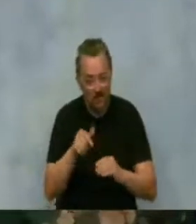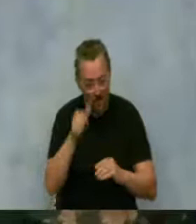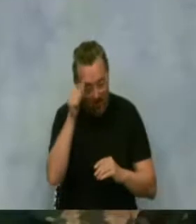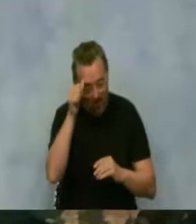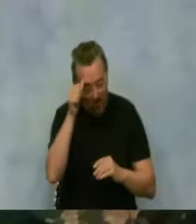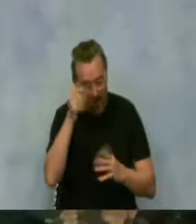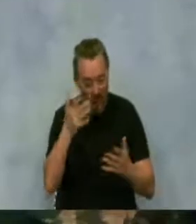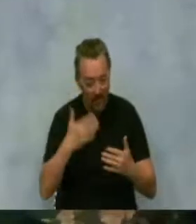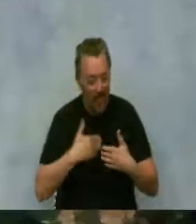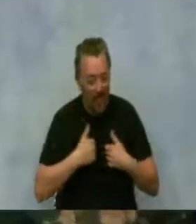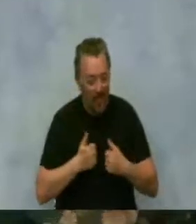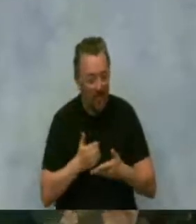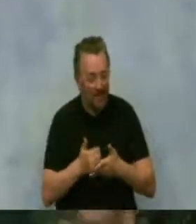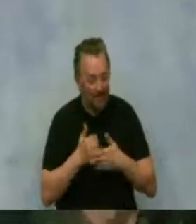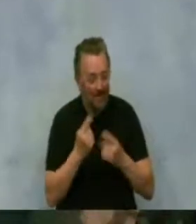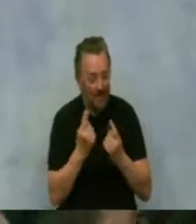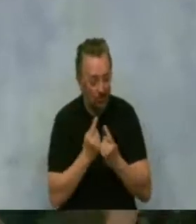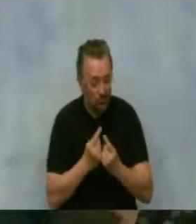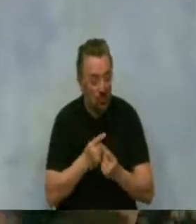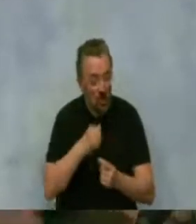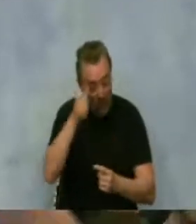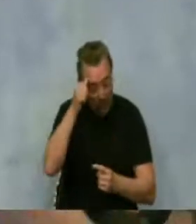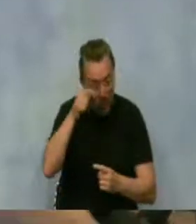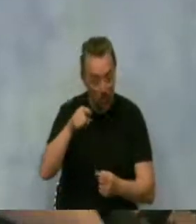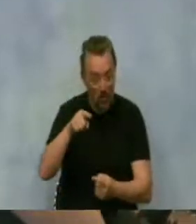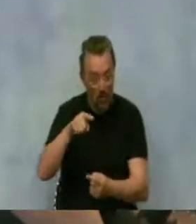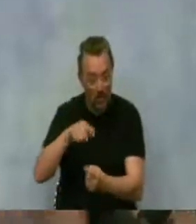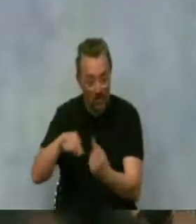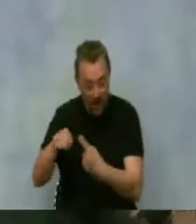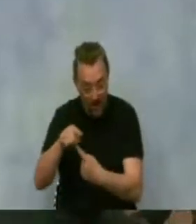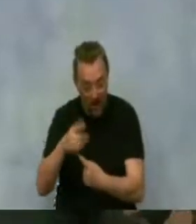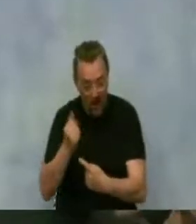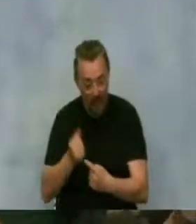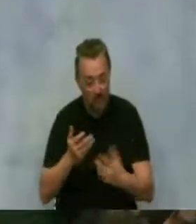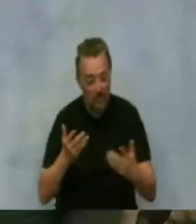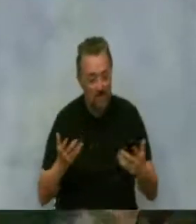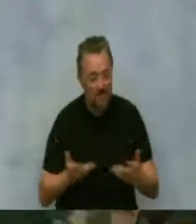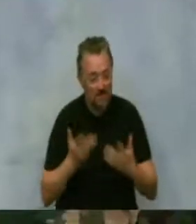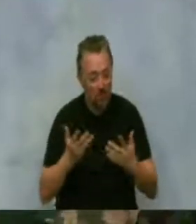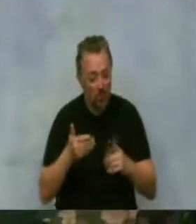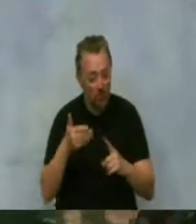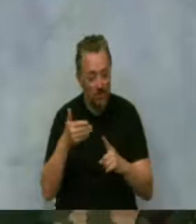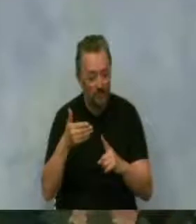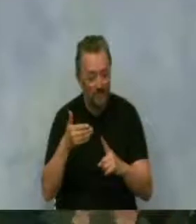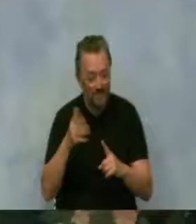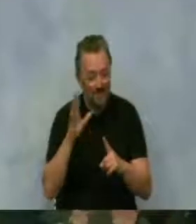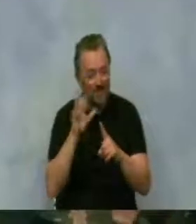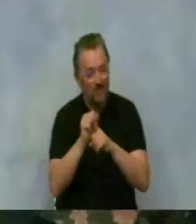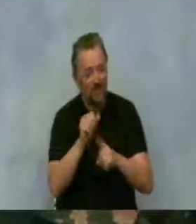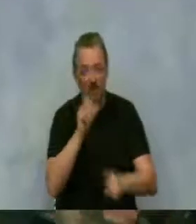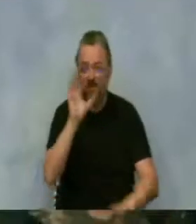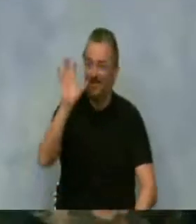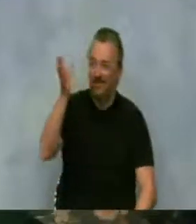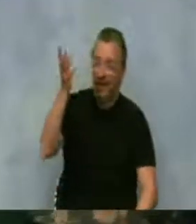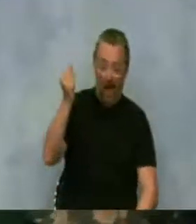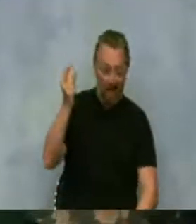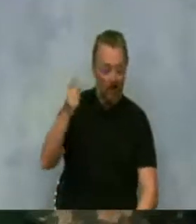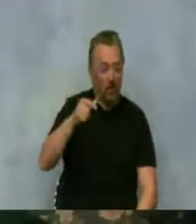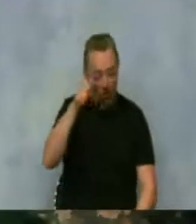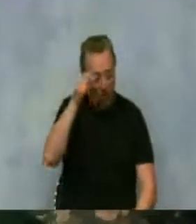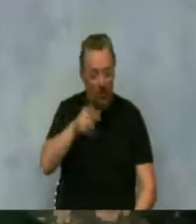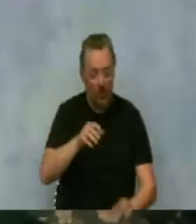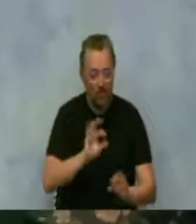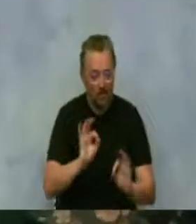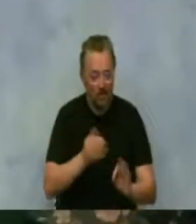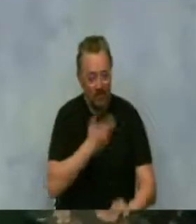slight health and safety issue, but I know that they already have smoke detection, and so you know it's not that they're sitting without any protection.